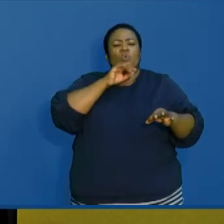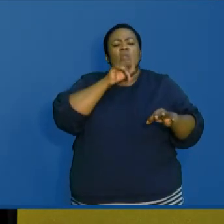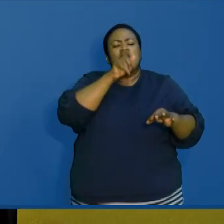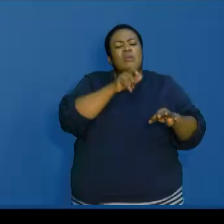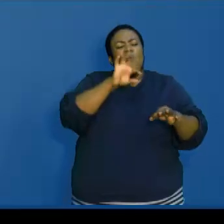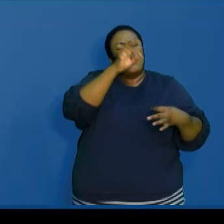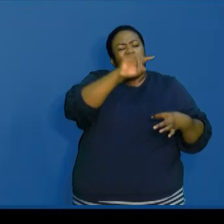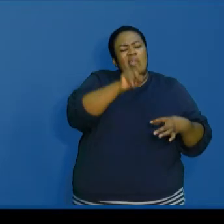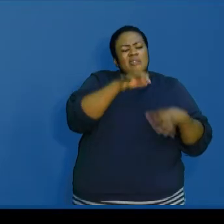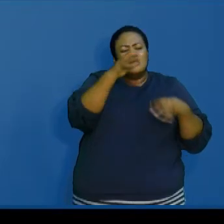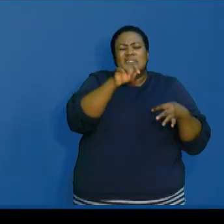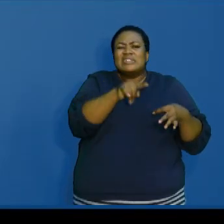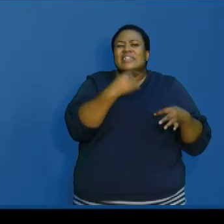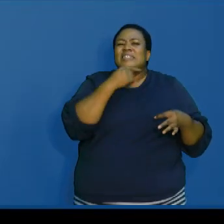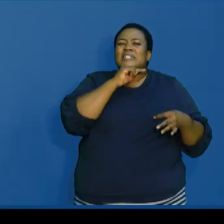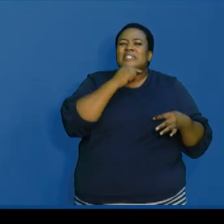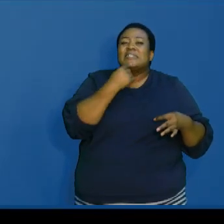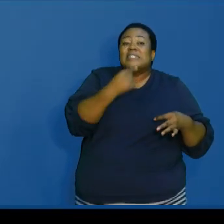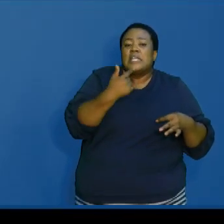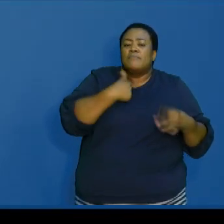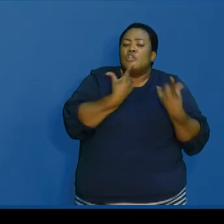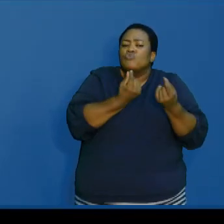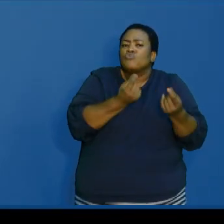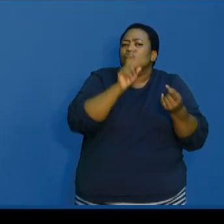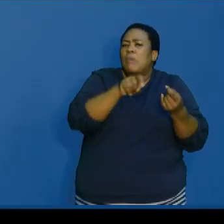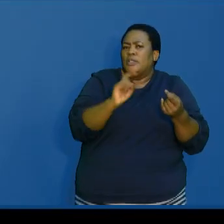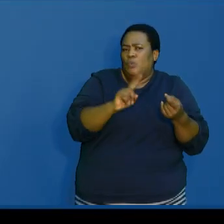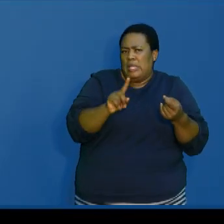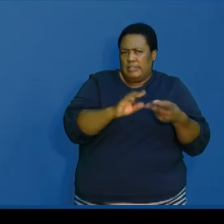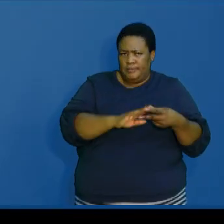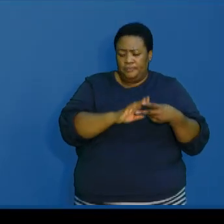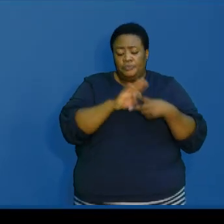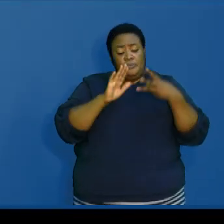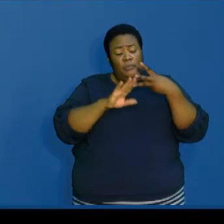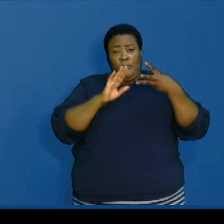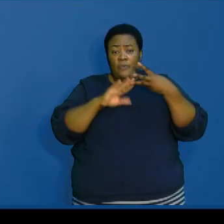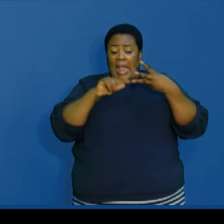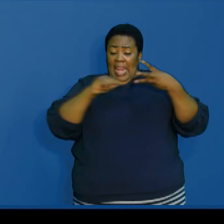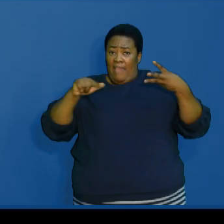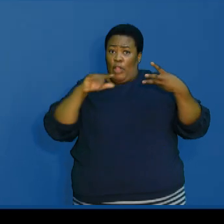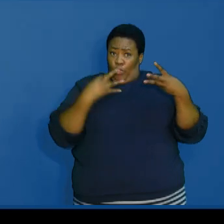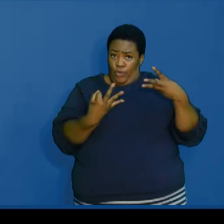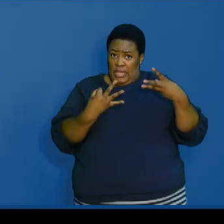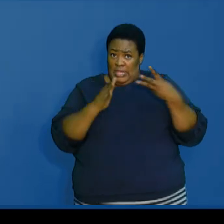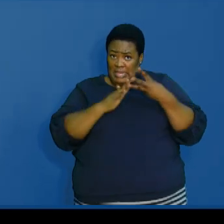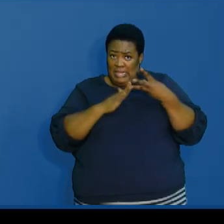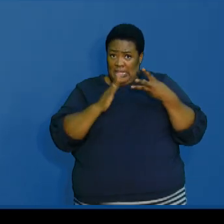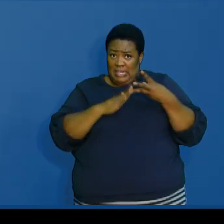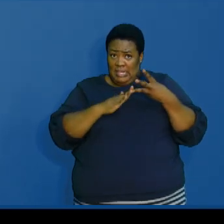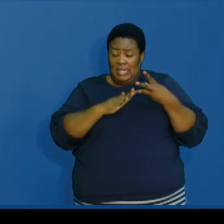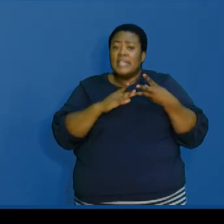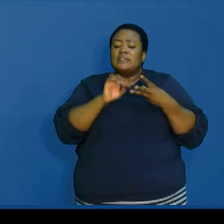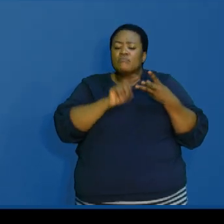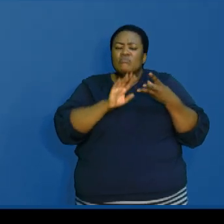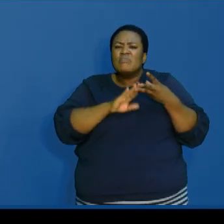do. And then we have the last level, level 3, the evaluation or appreciation questions.